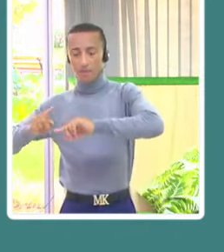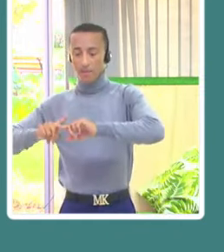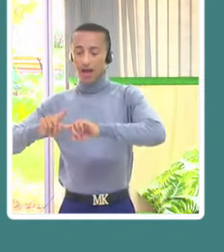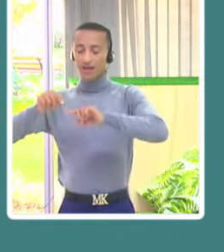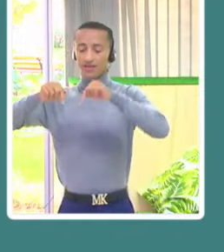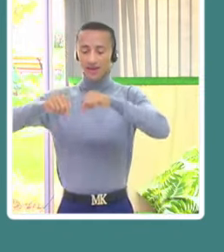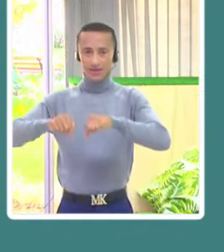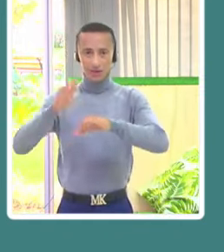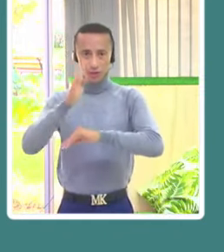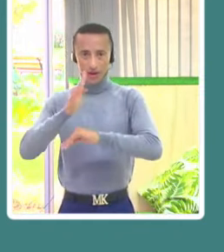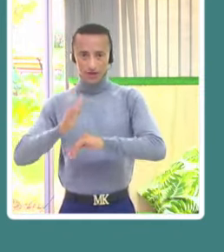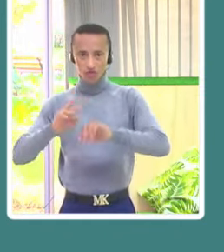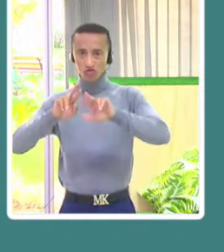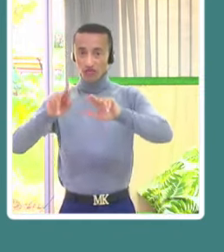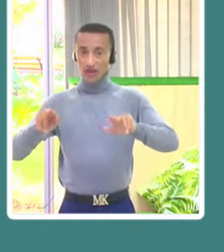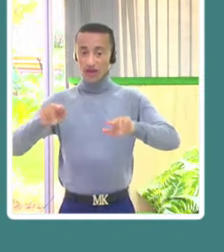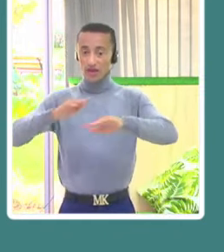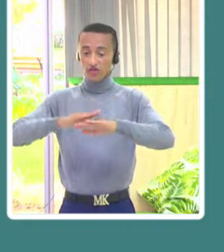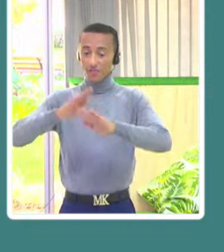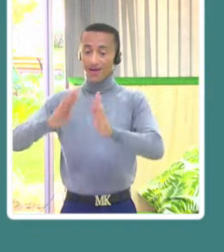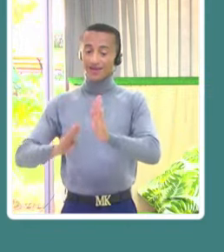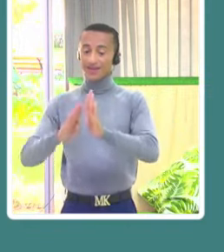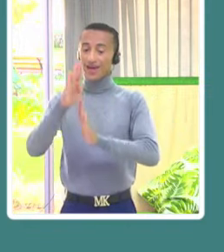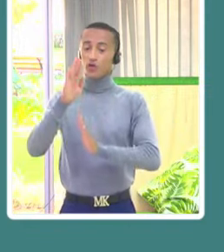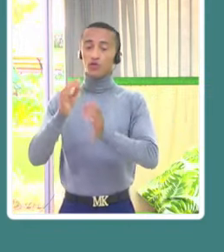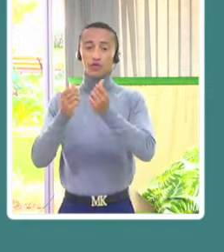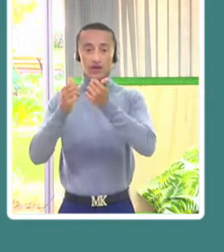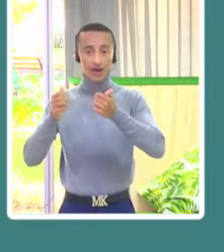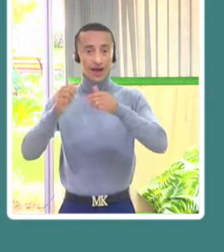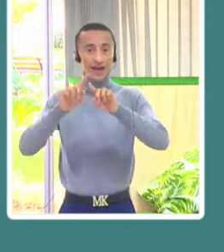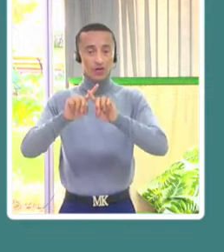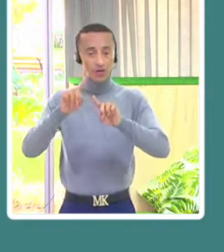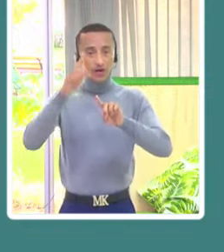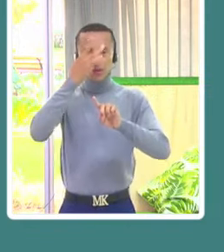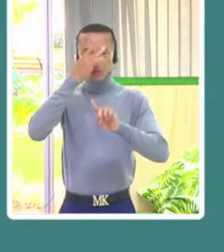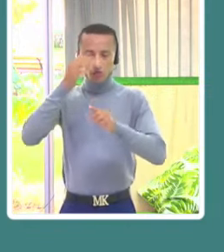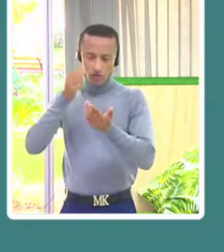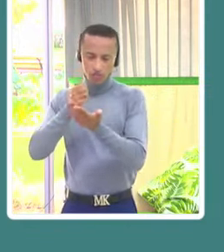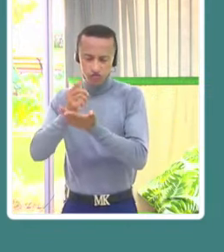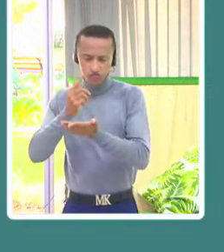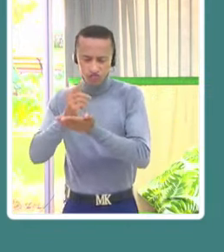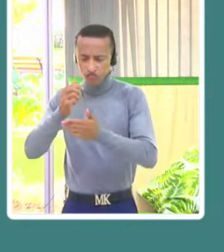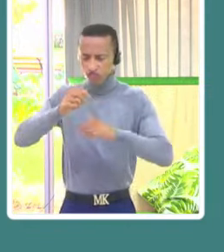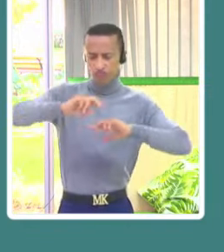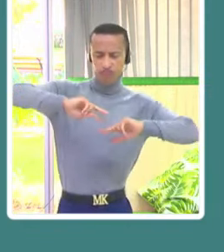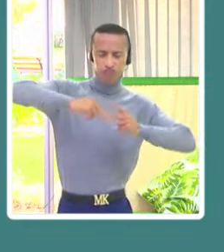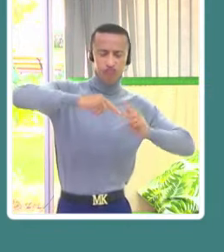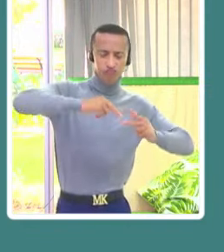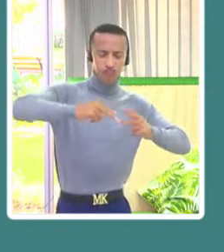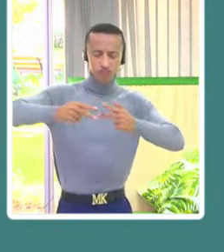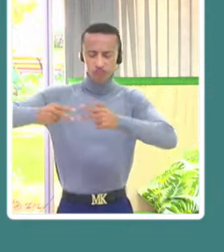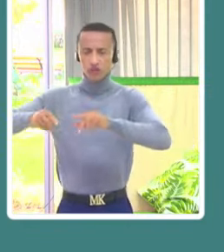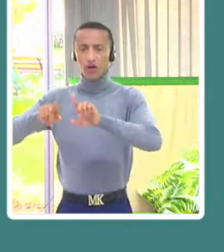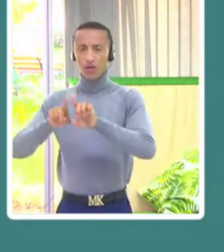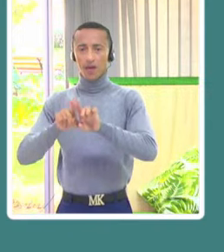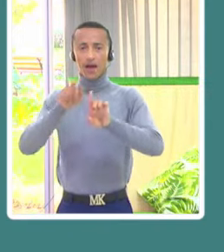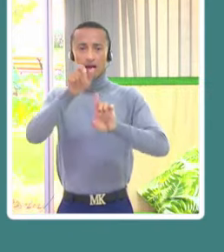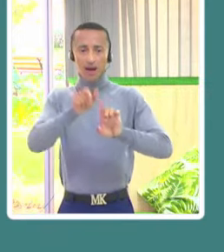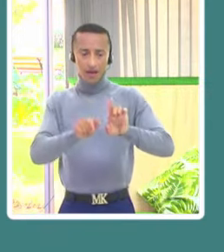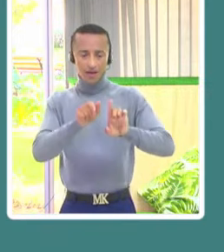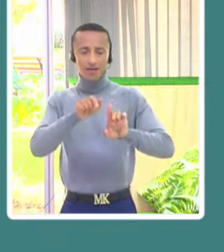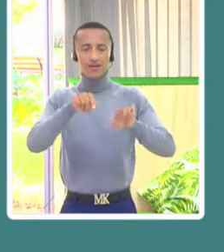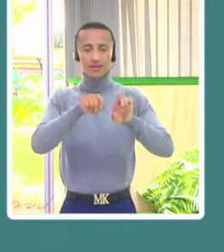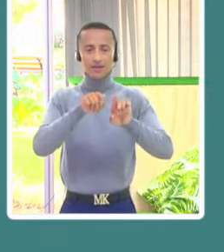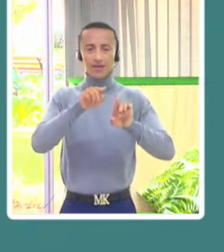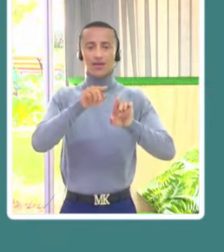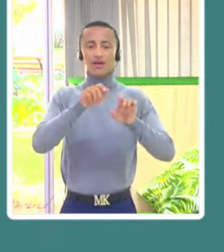But it is exactly the same. And here, my submission to you, Natalia, and everybody else is, and Guy has been in India,